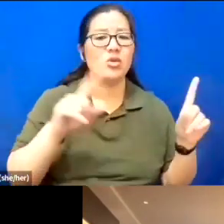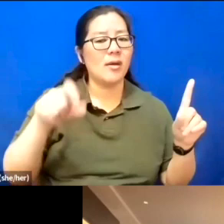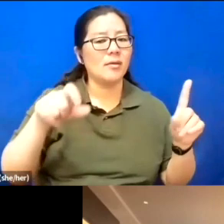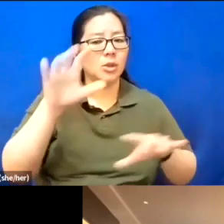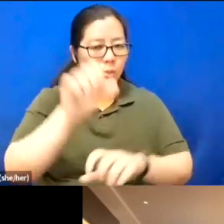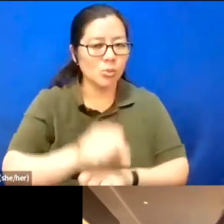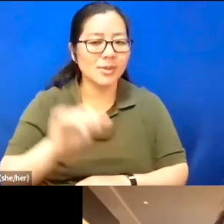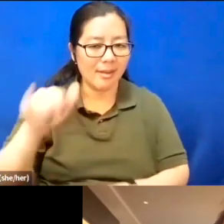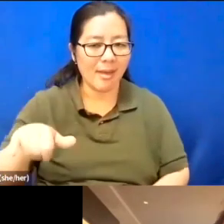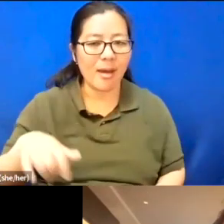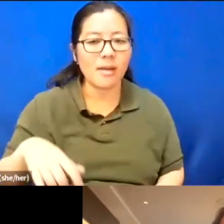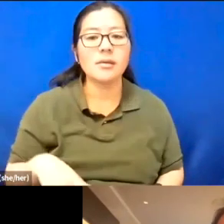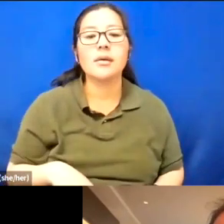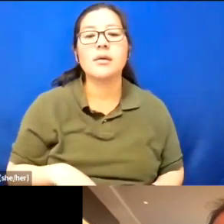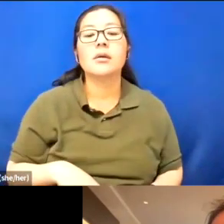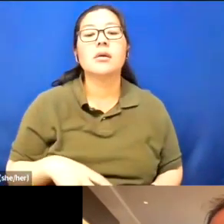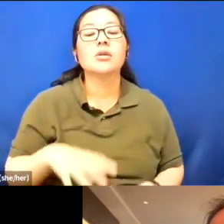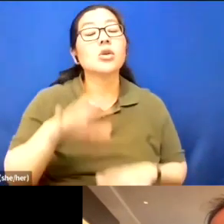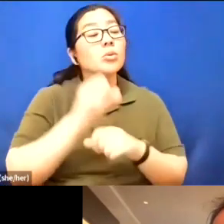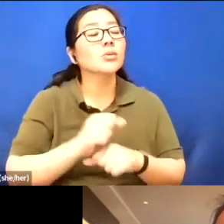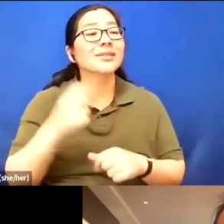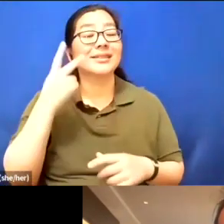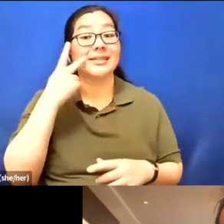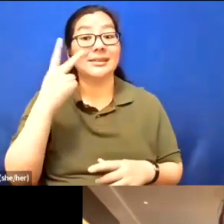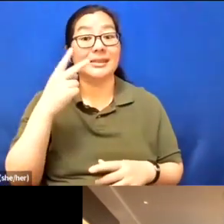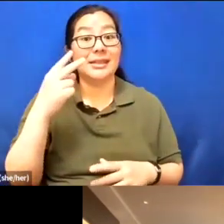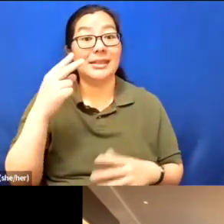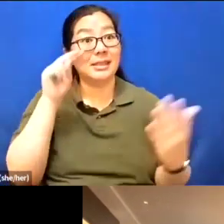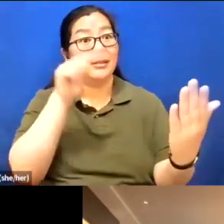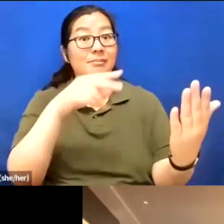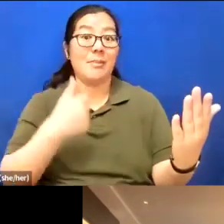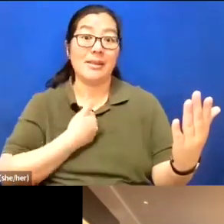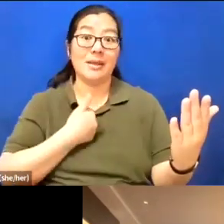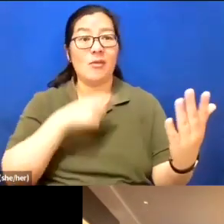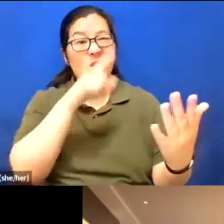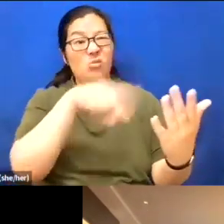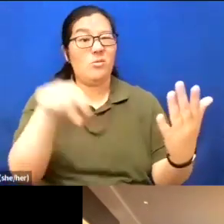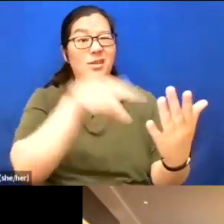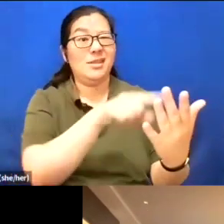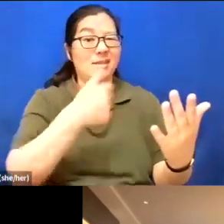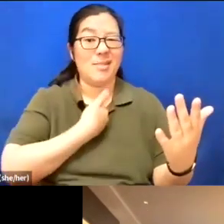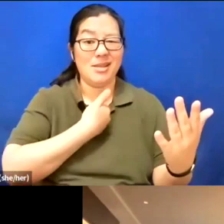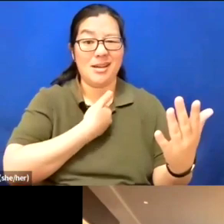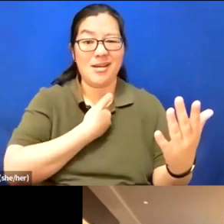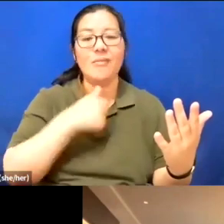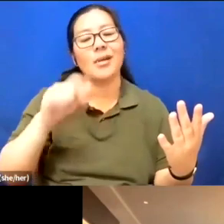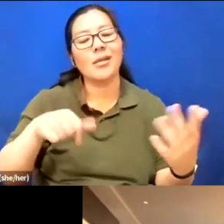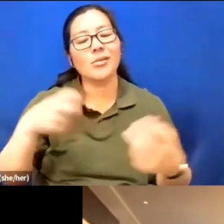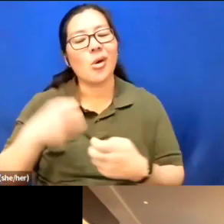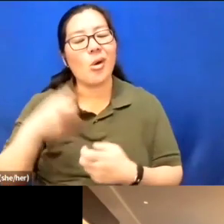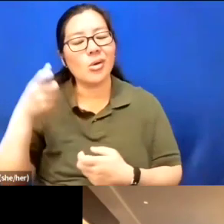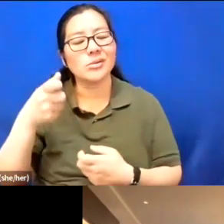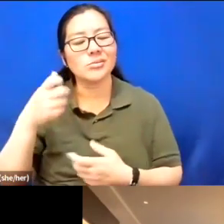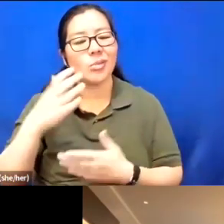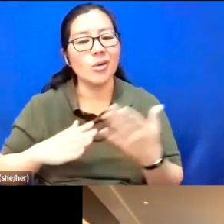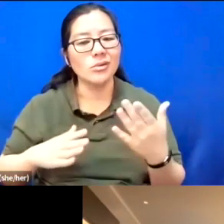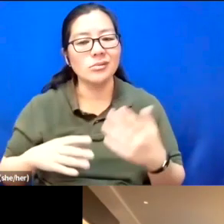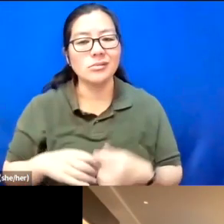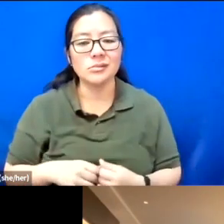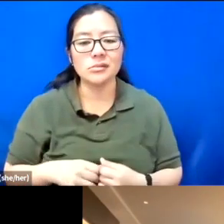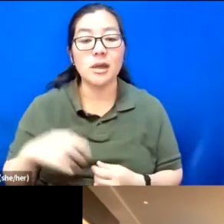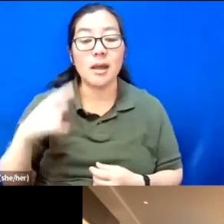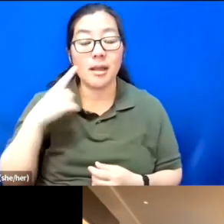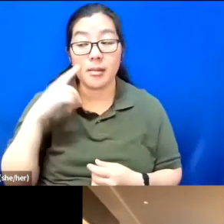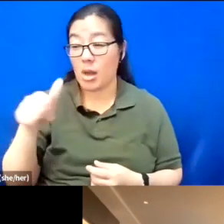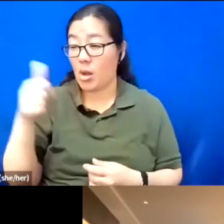I'm kind of used to seeing myself and used to criticizing myself, but that was the hardest part for me. I think my other